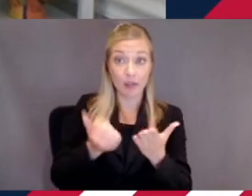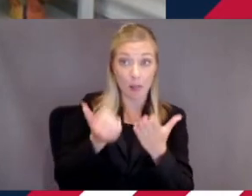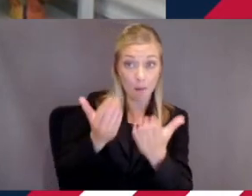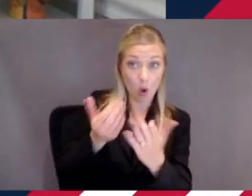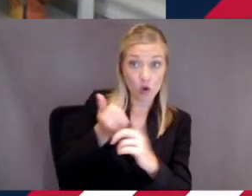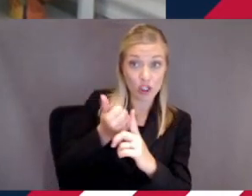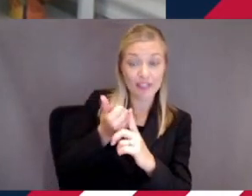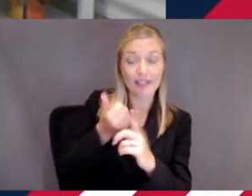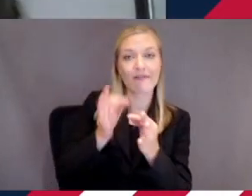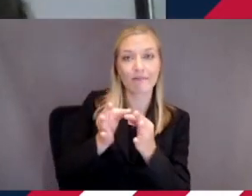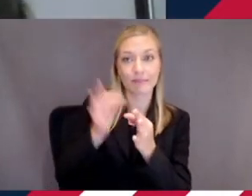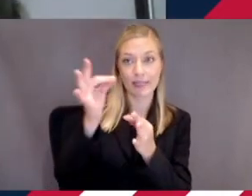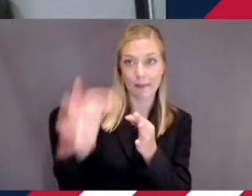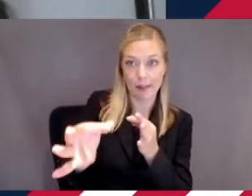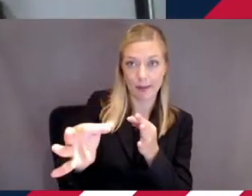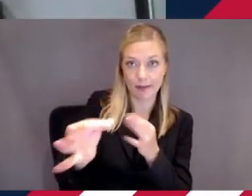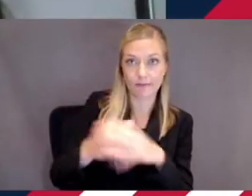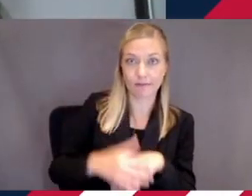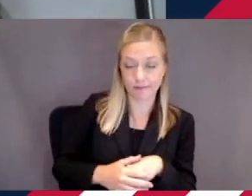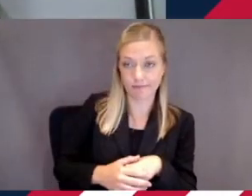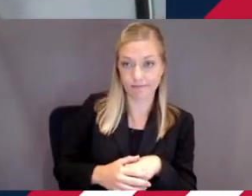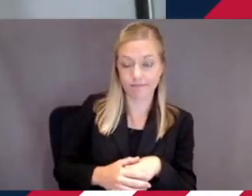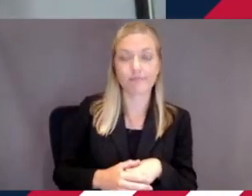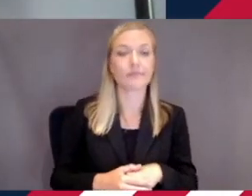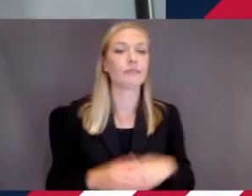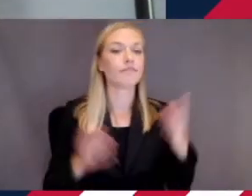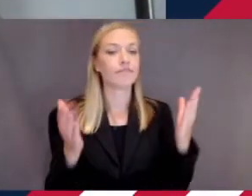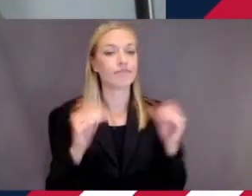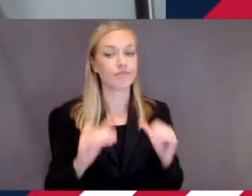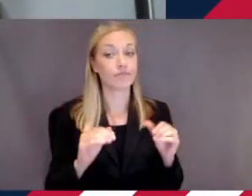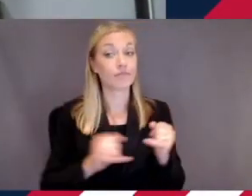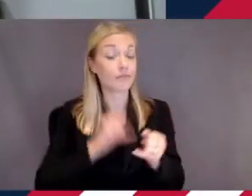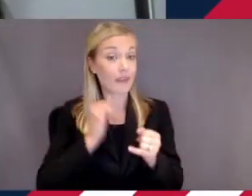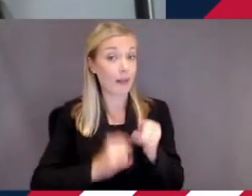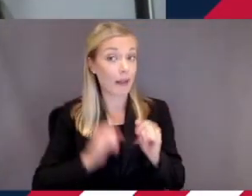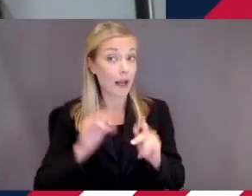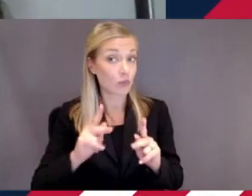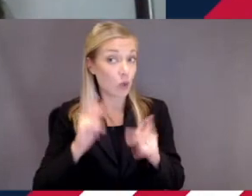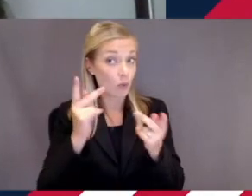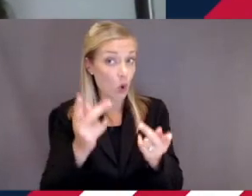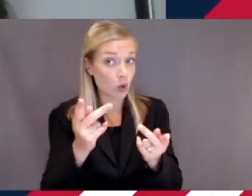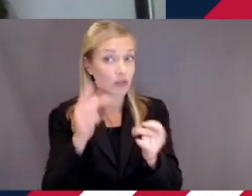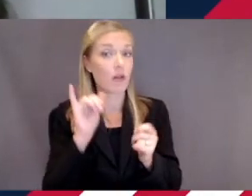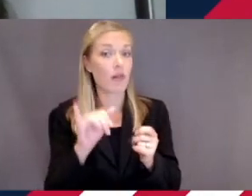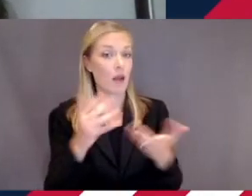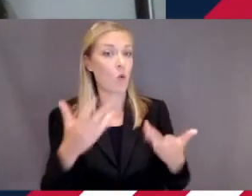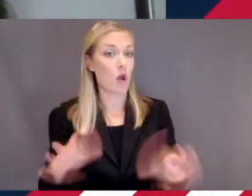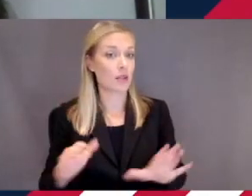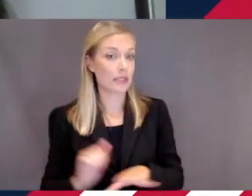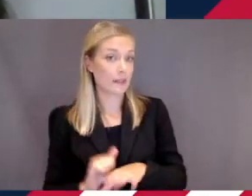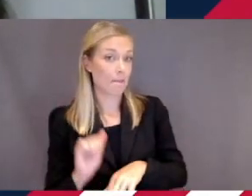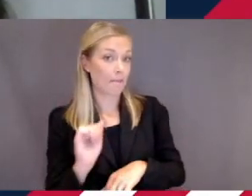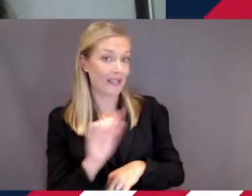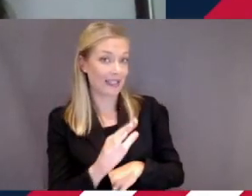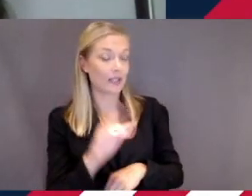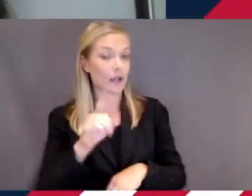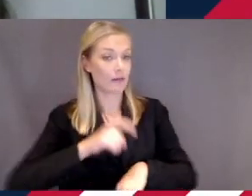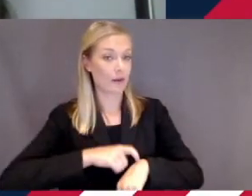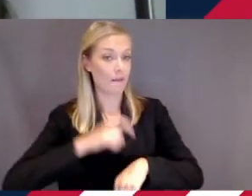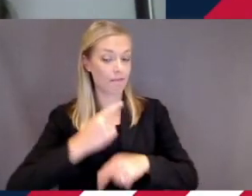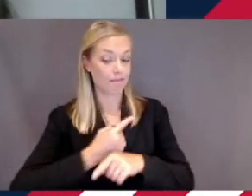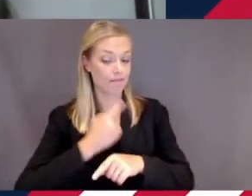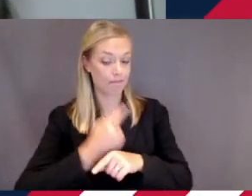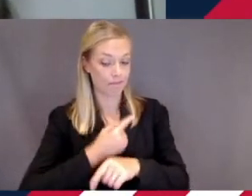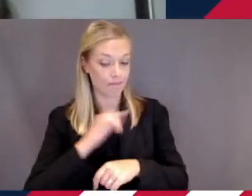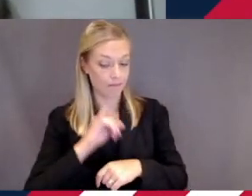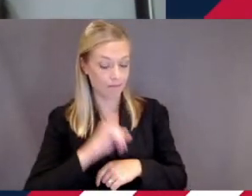The last proposal that was submitted in a timely fashion is a statement on DNC